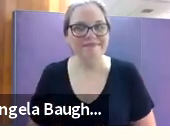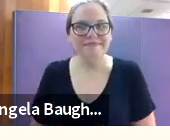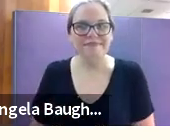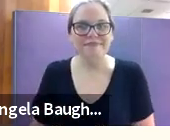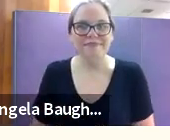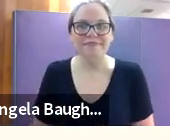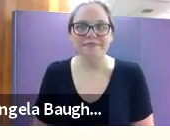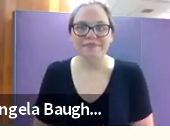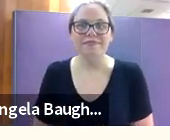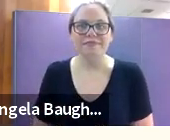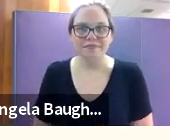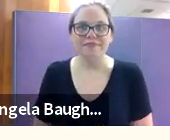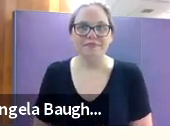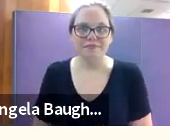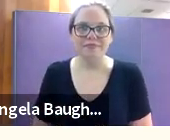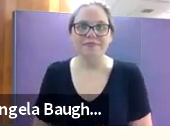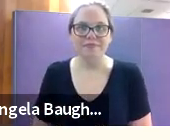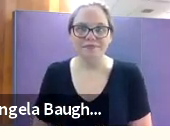Okay.